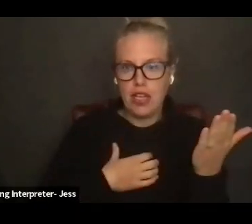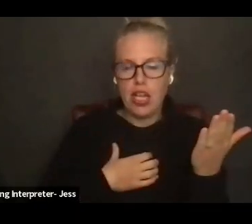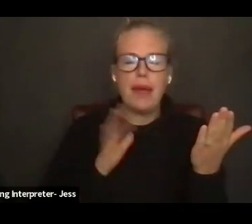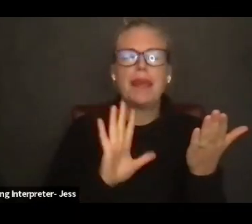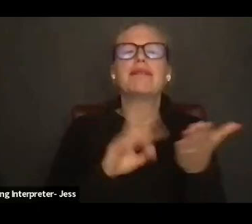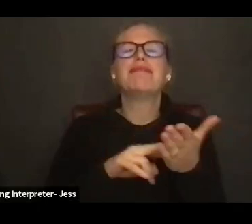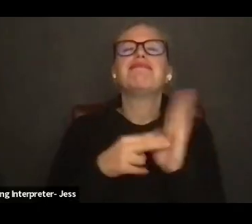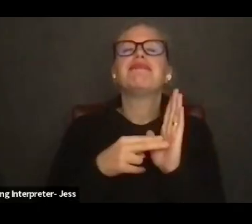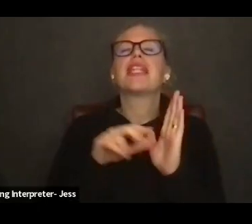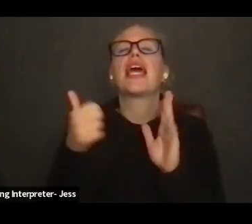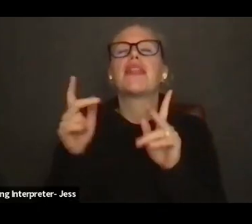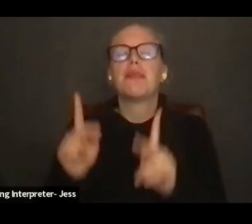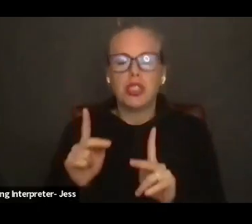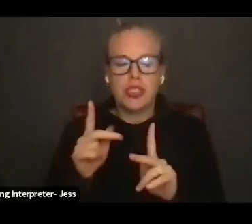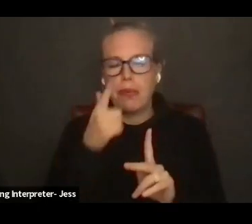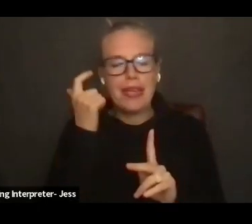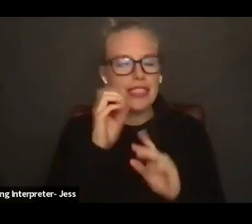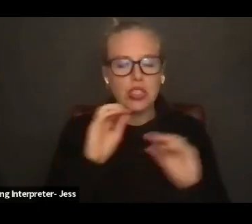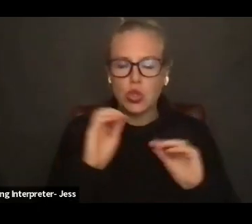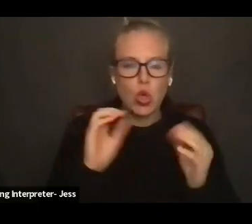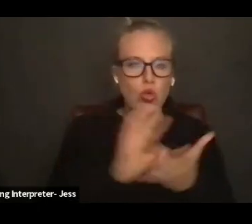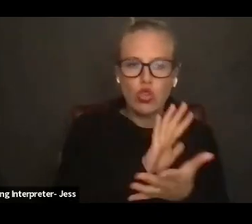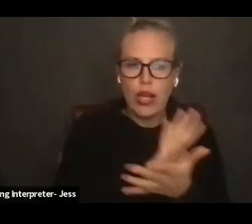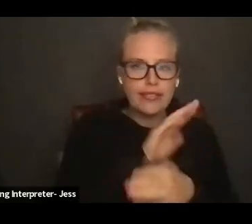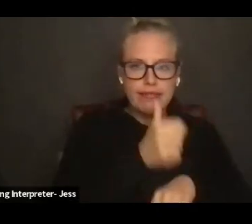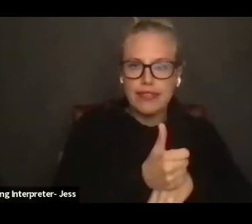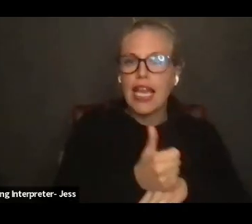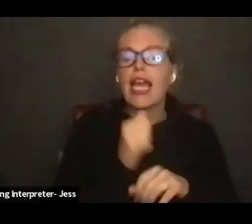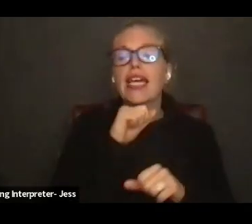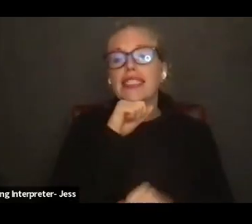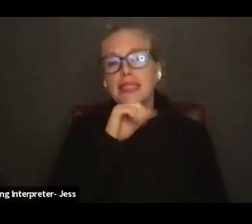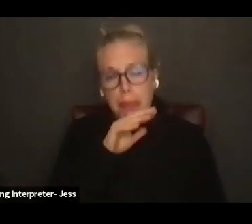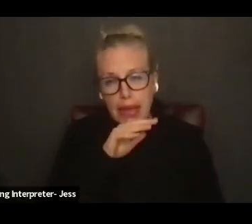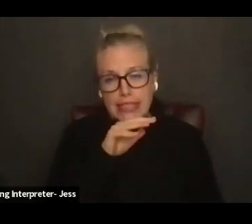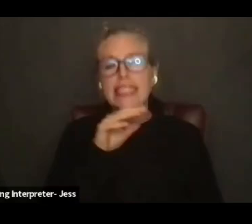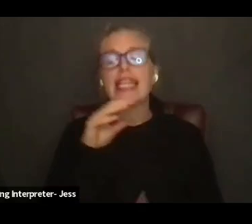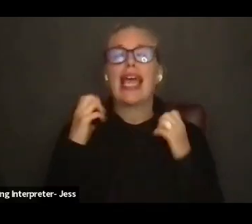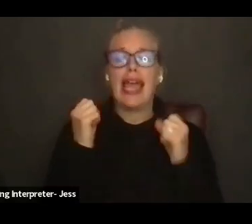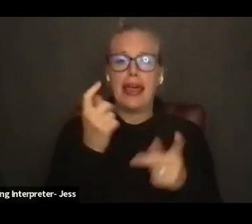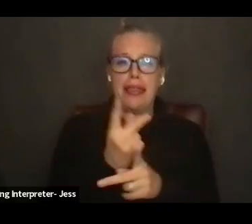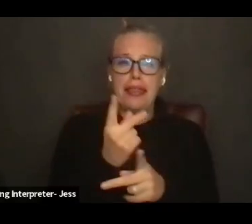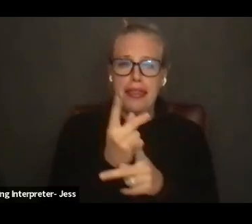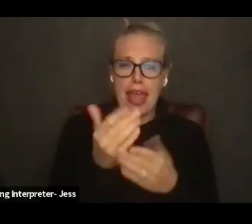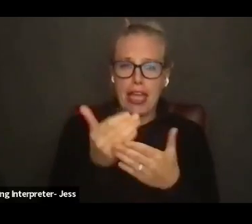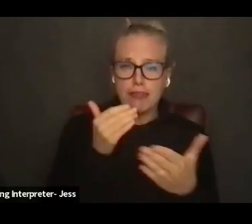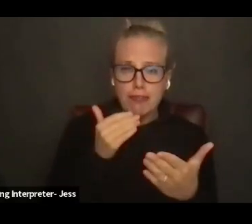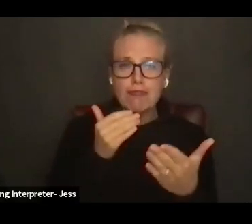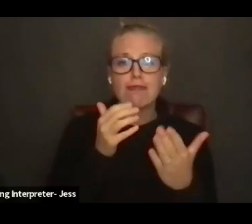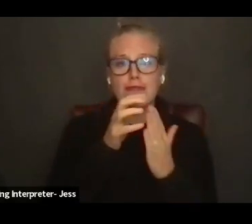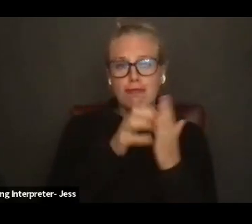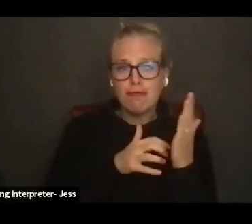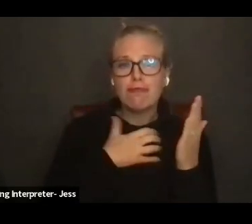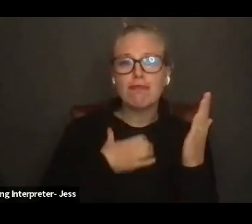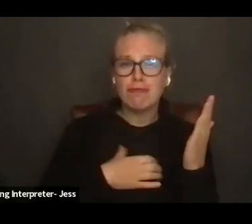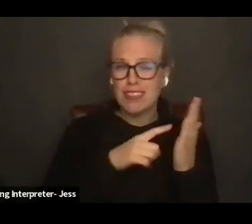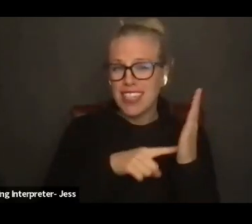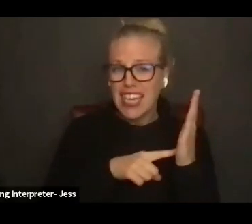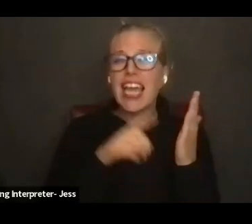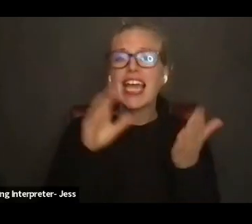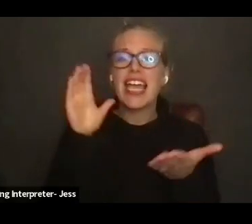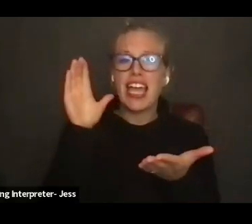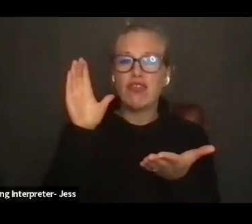person because there's no healthcare directive in place. So it's messy. Healthcare directives can reduce the mess.